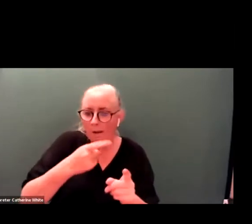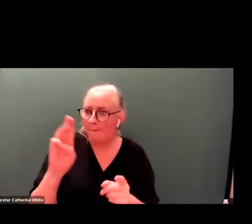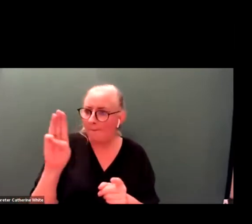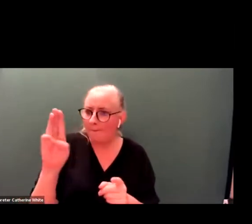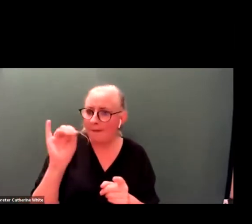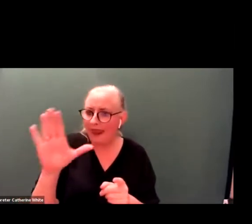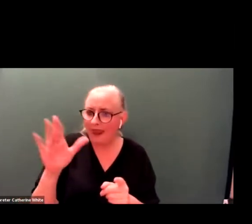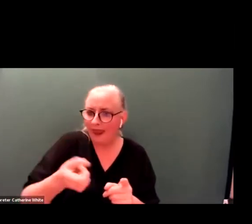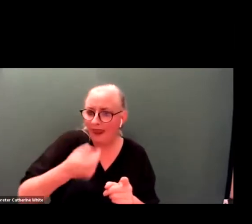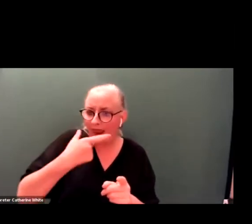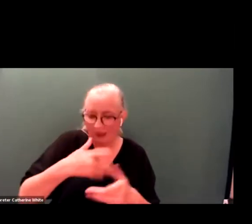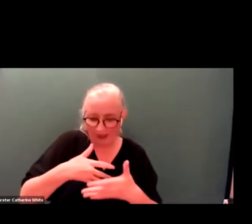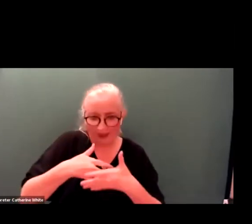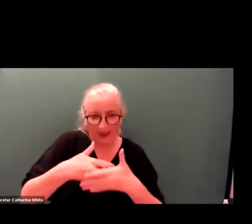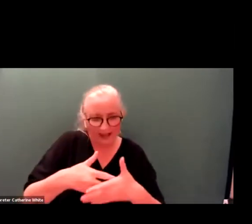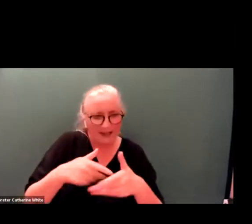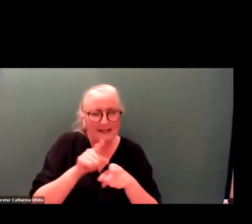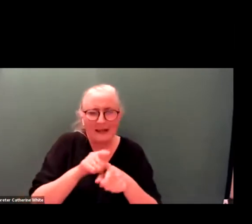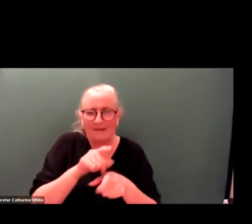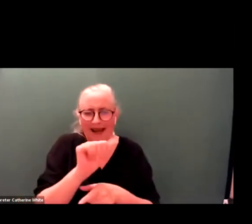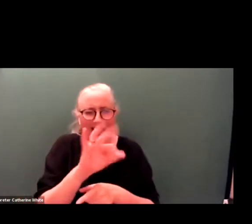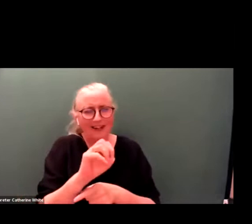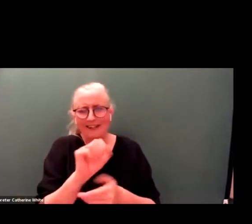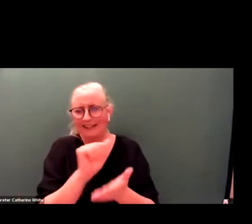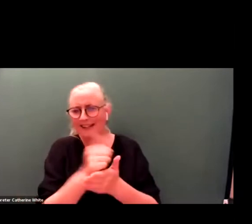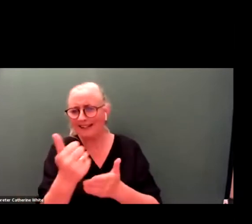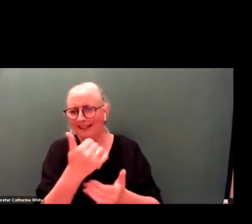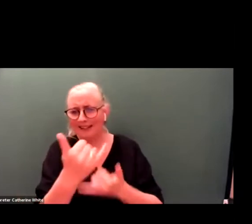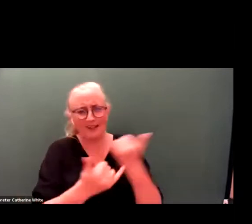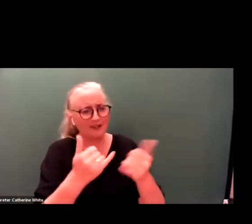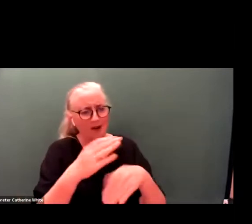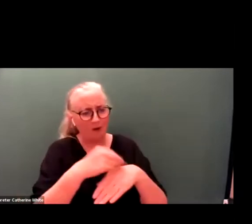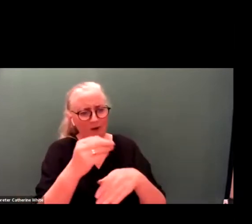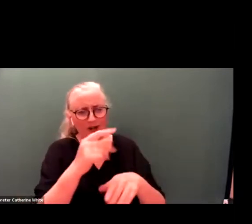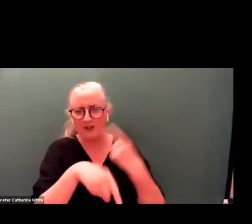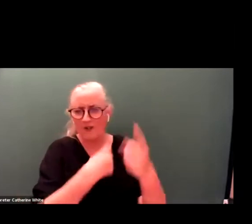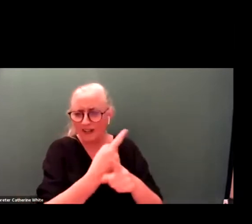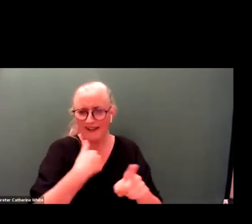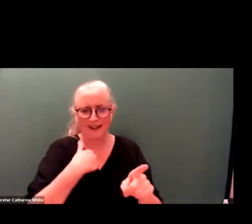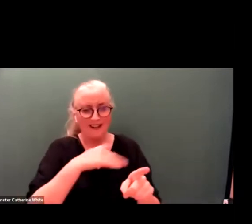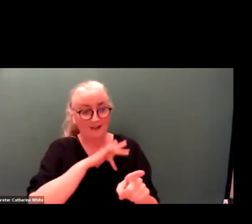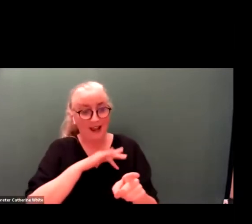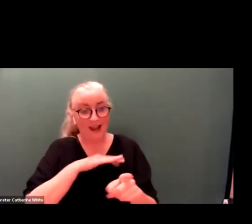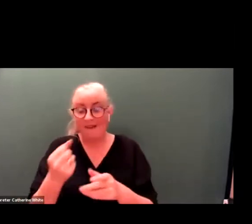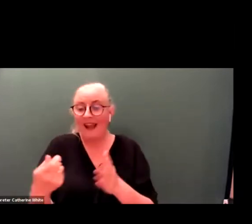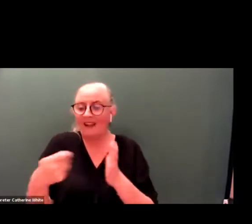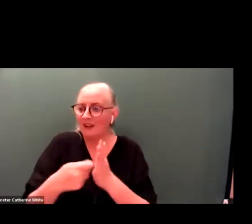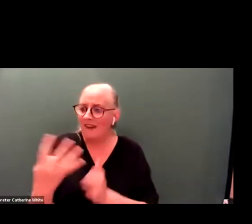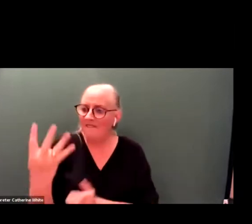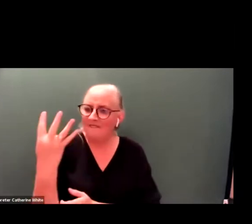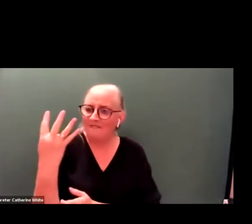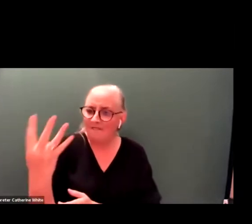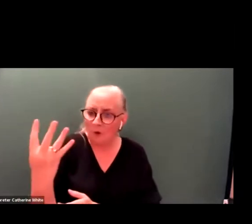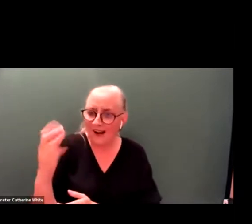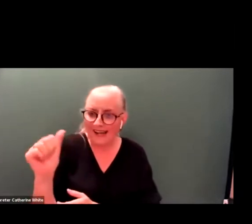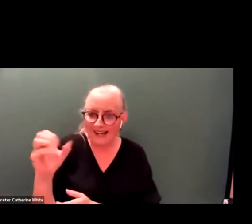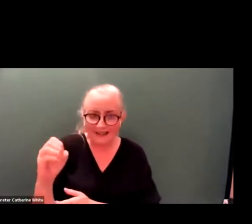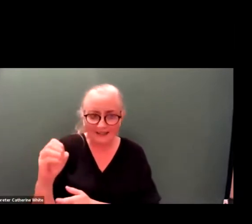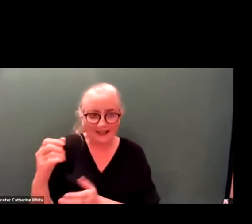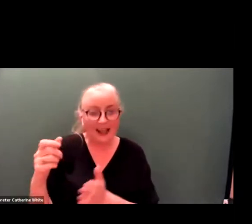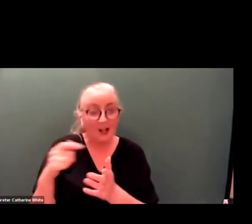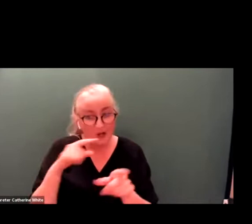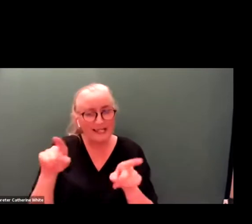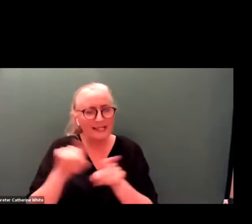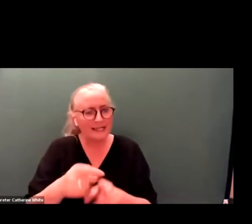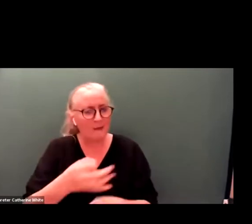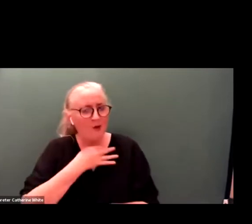same pill that we give our 16-year-old daughters, and I'm sure we took ourselves, they have an additional 4 cases per 1,000 women, so that's the same risk as